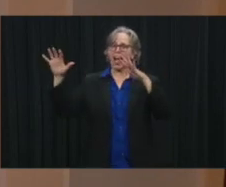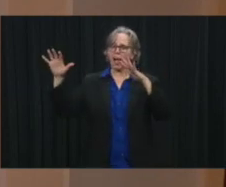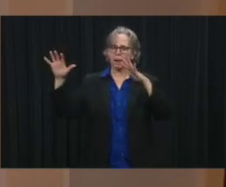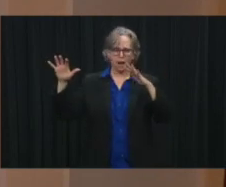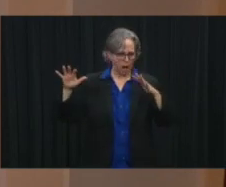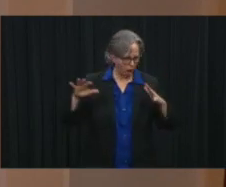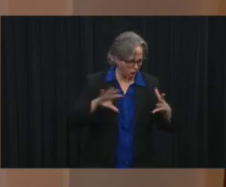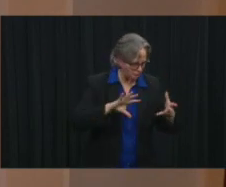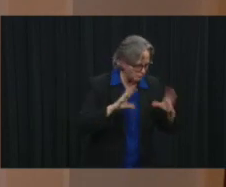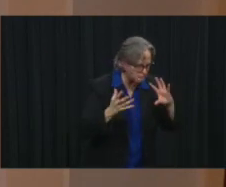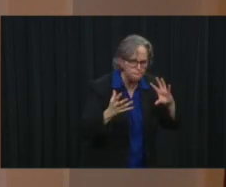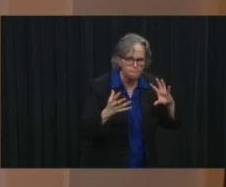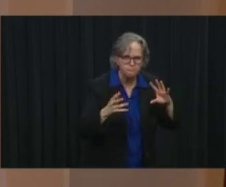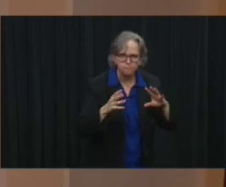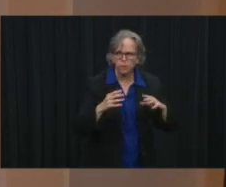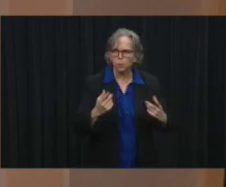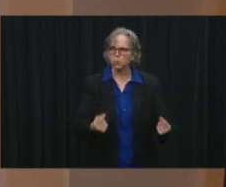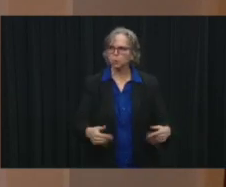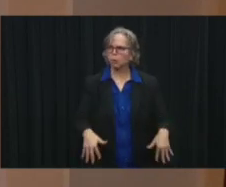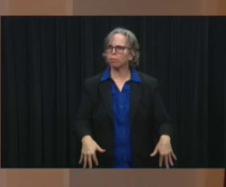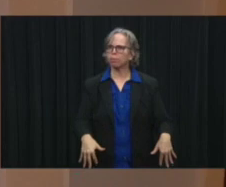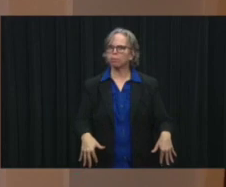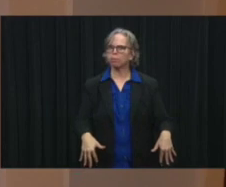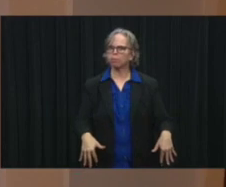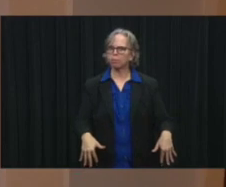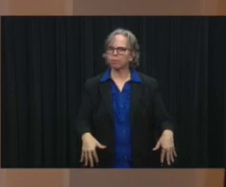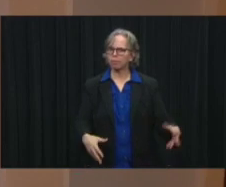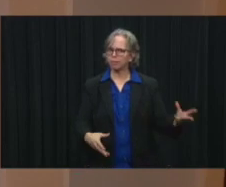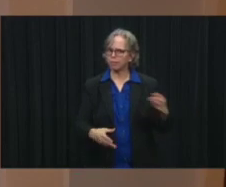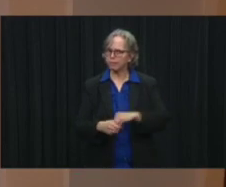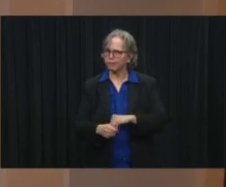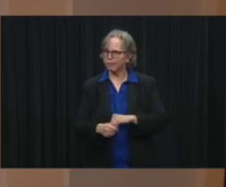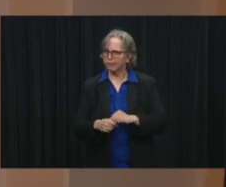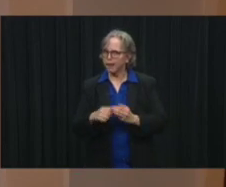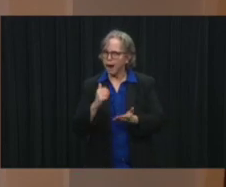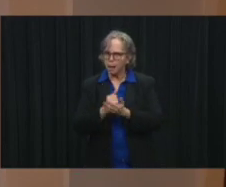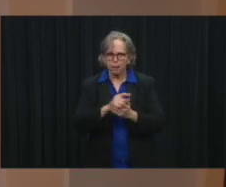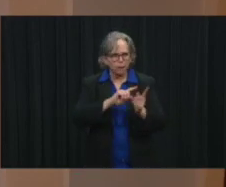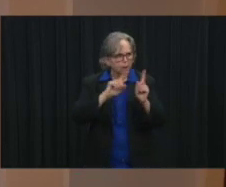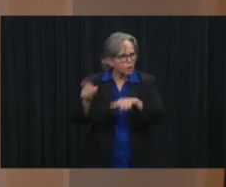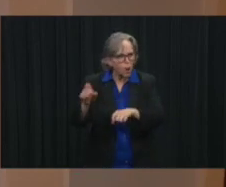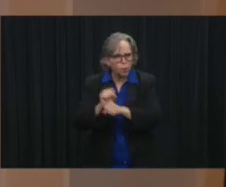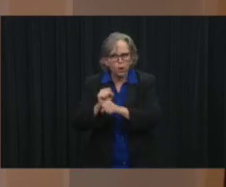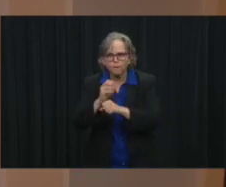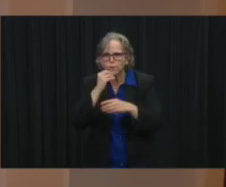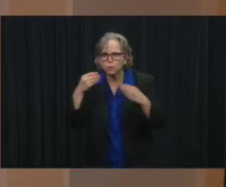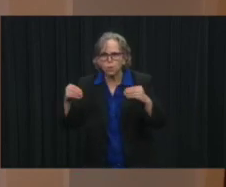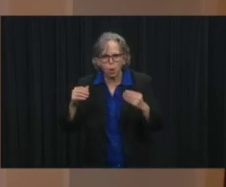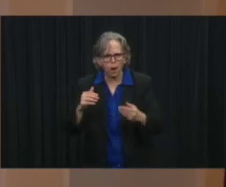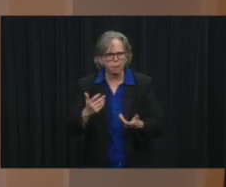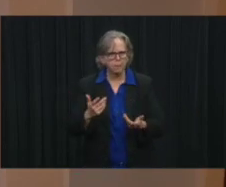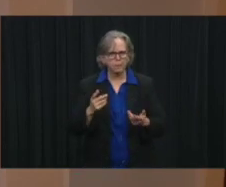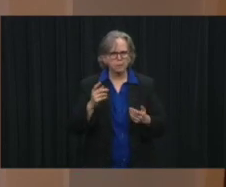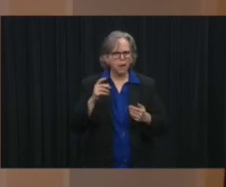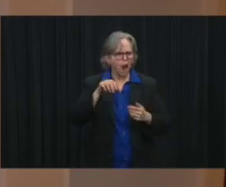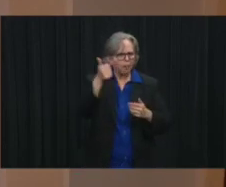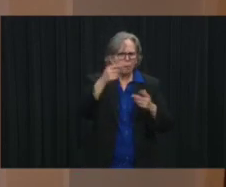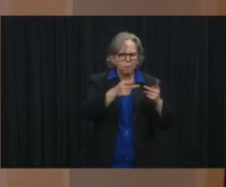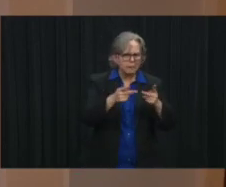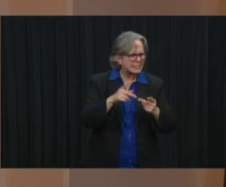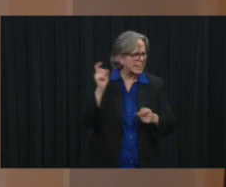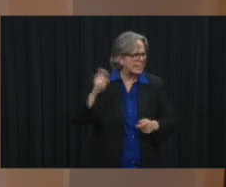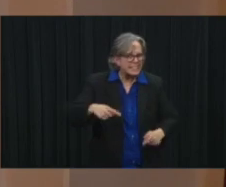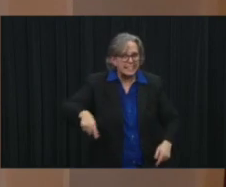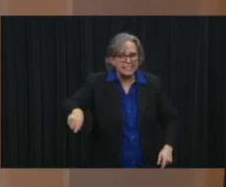do. Maybe go work at the grocery store or some other place that needs you, that really needs you to be